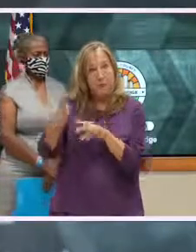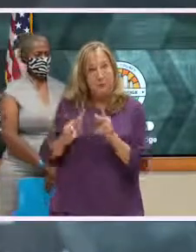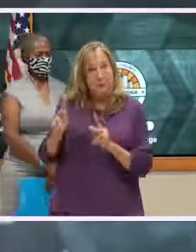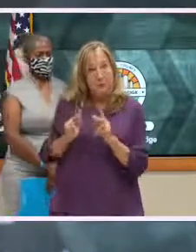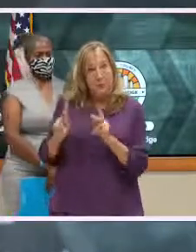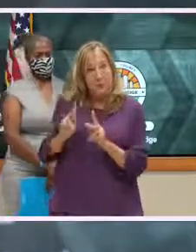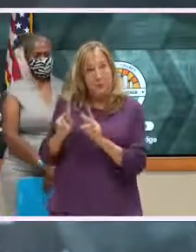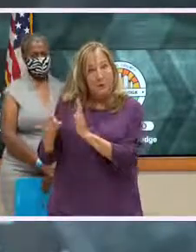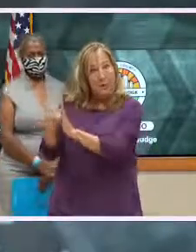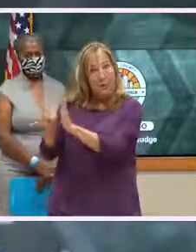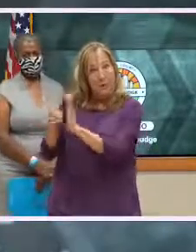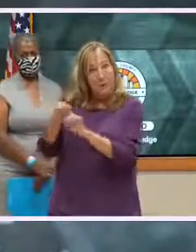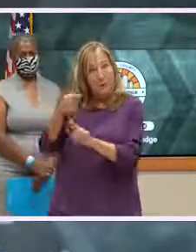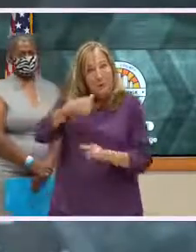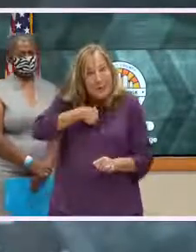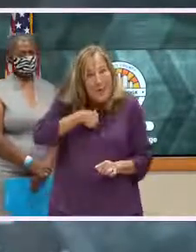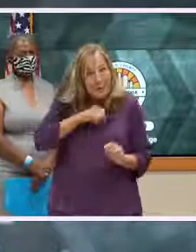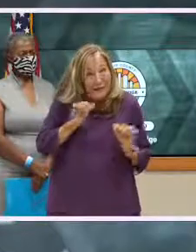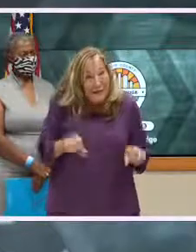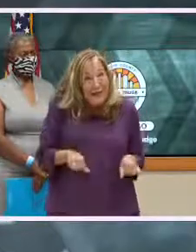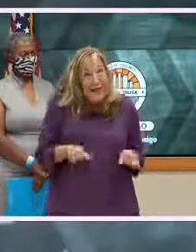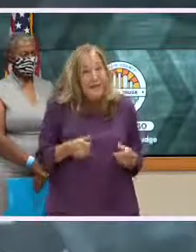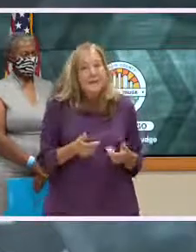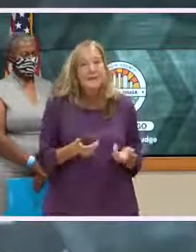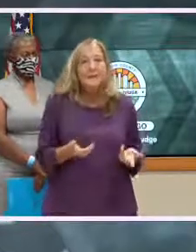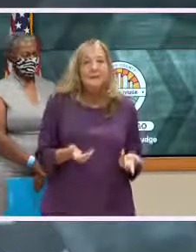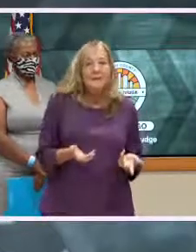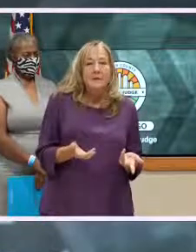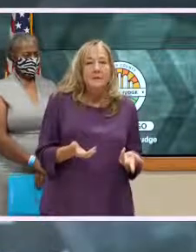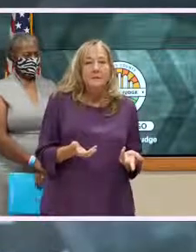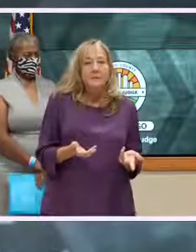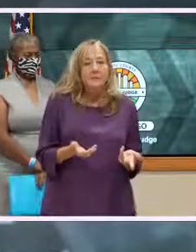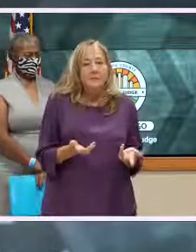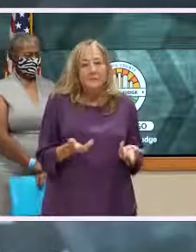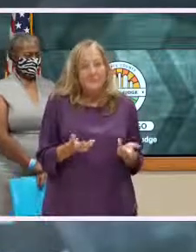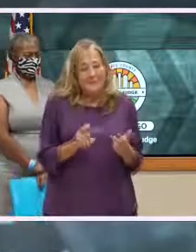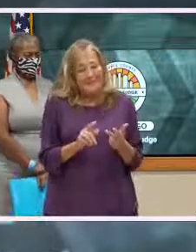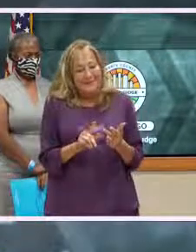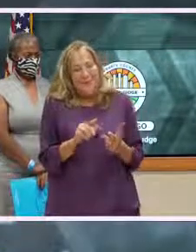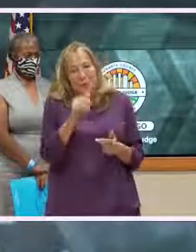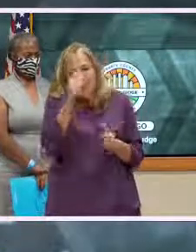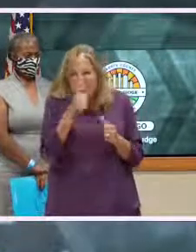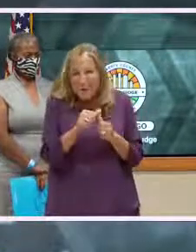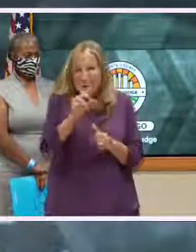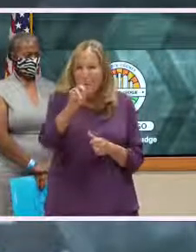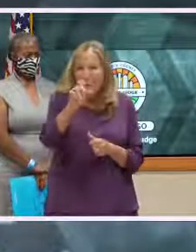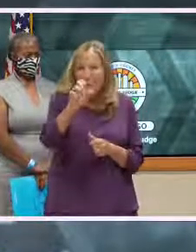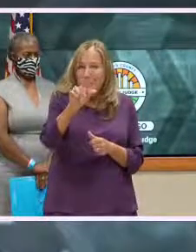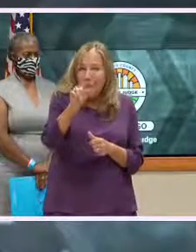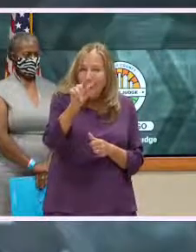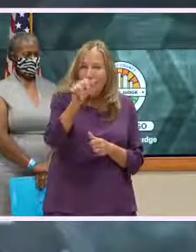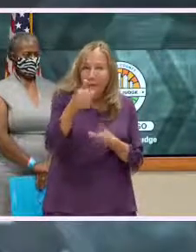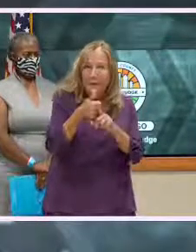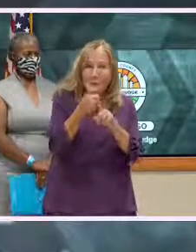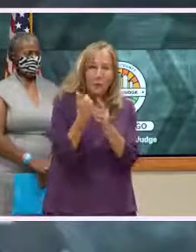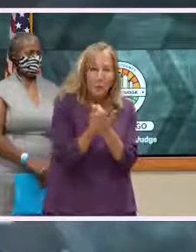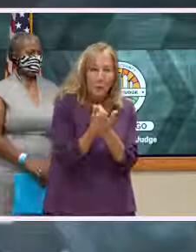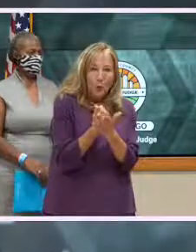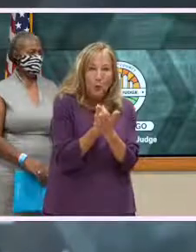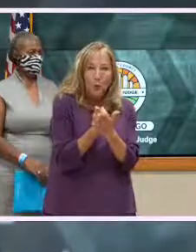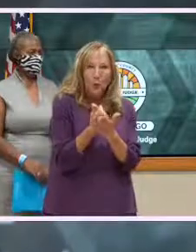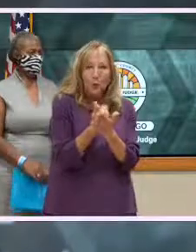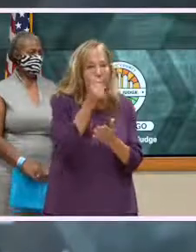have the full complement of data, partly because this Delta variant is so new. We know it replicates in much higher